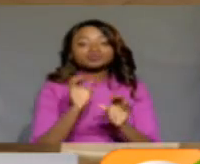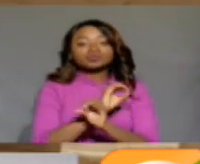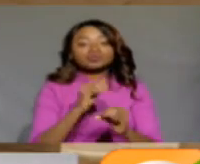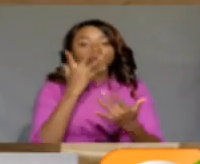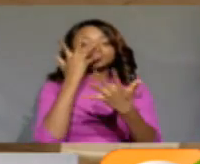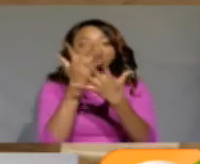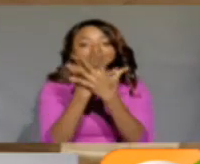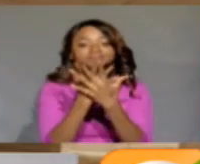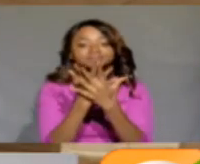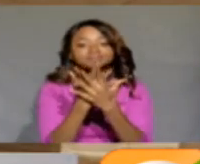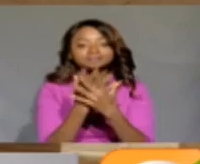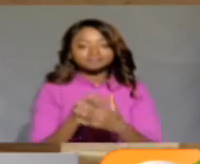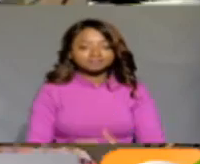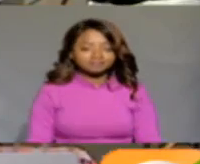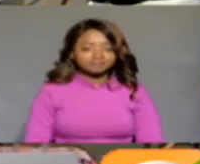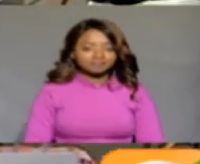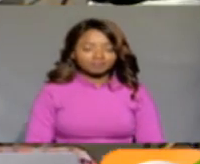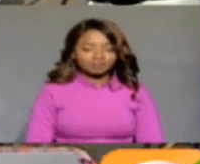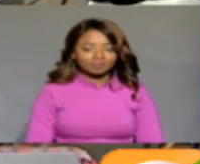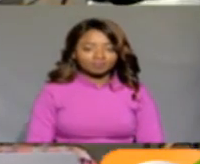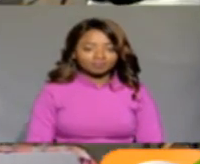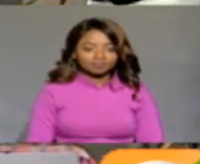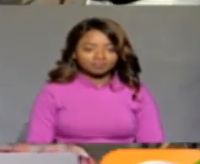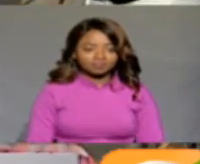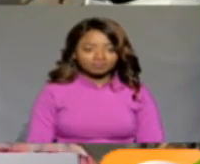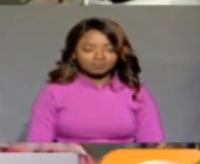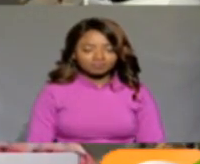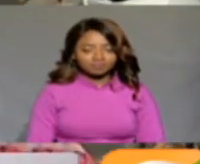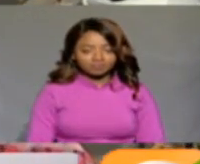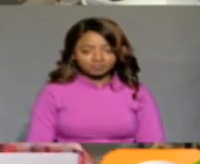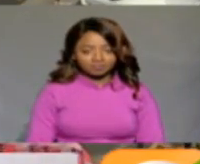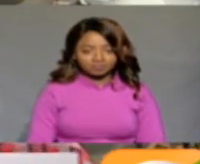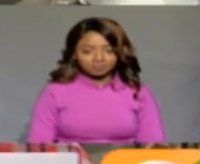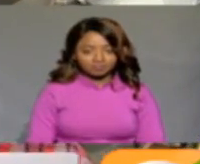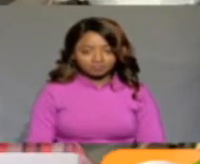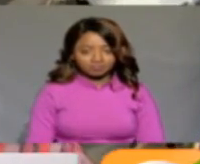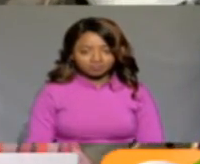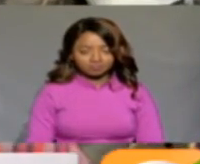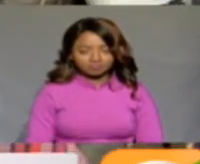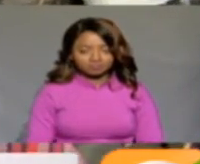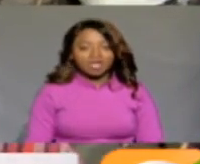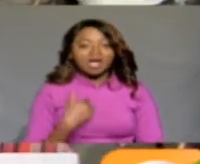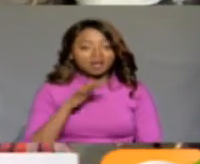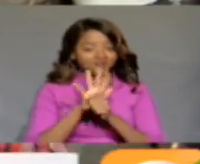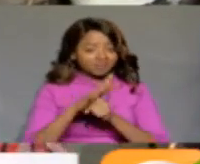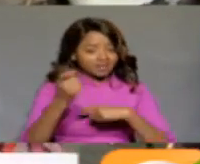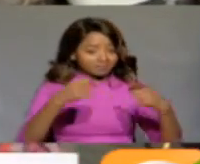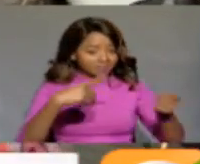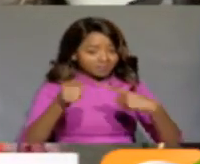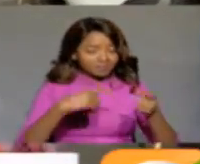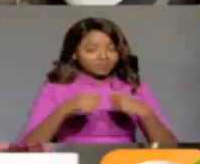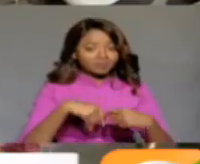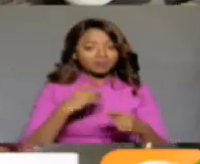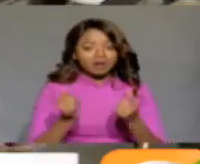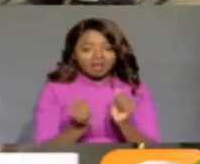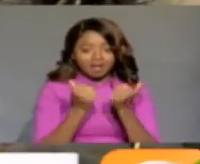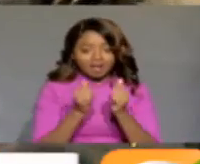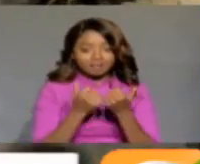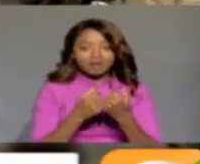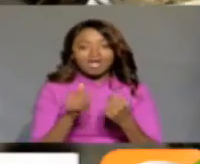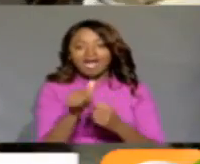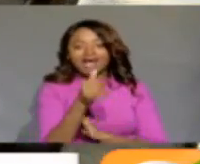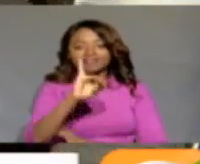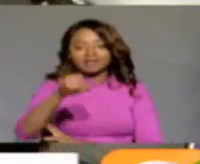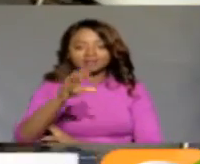execution of rulings. Trevor. Absolutely. There are several feedback coming through. We're trying to sneak as many of them as we can because we've run out of time here. Joshua